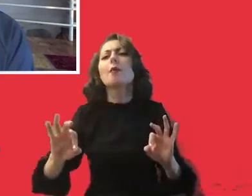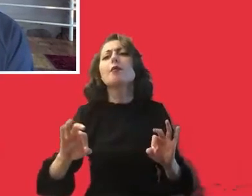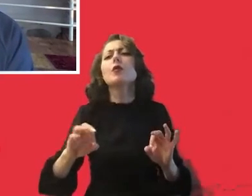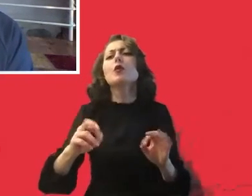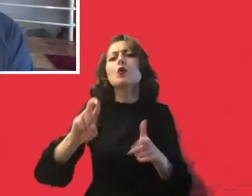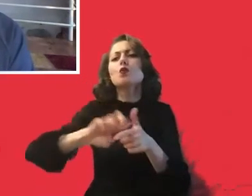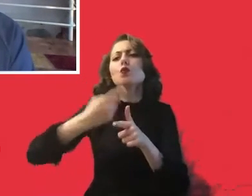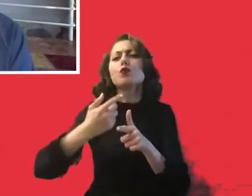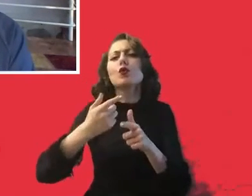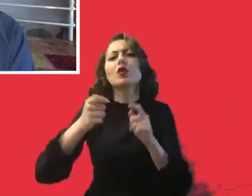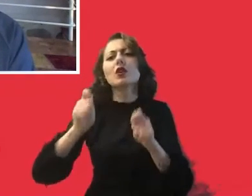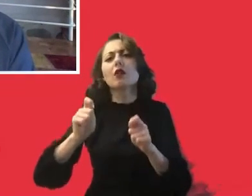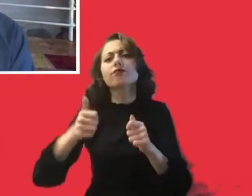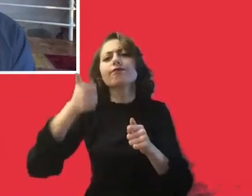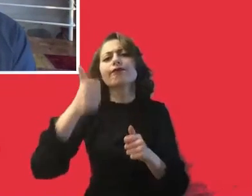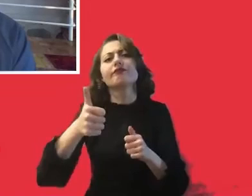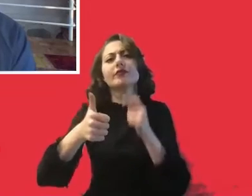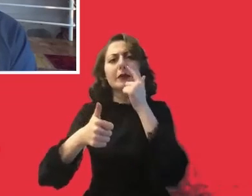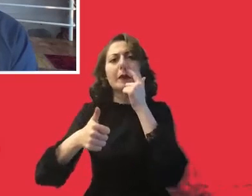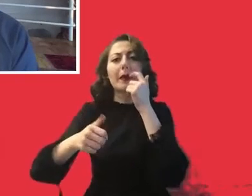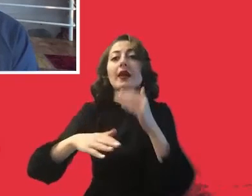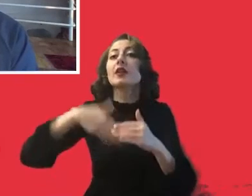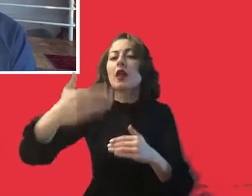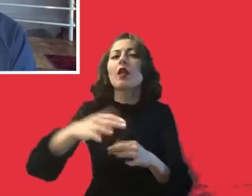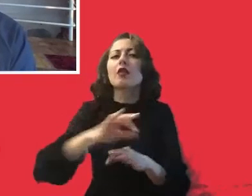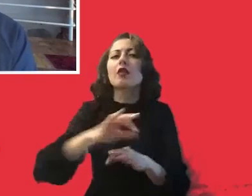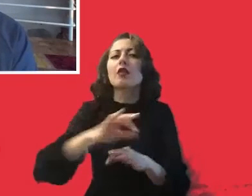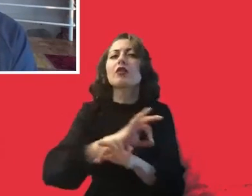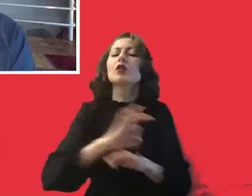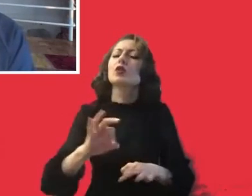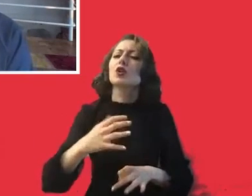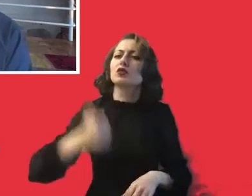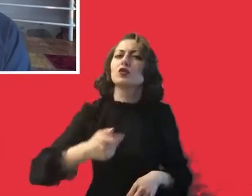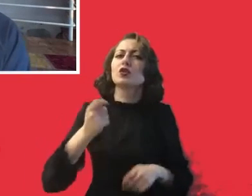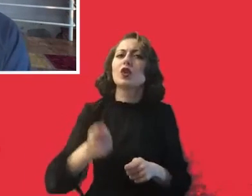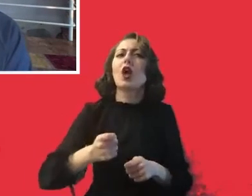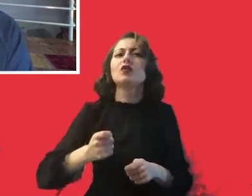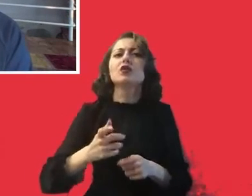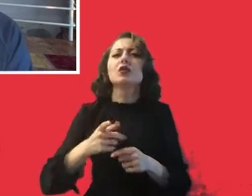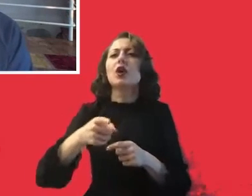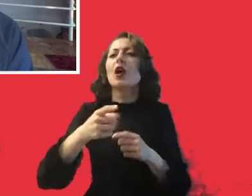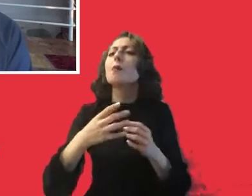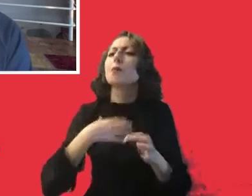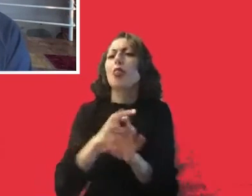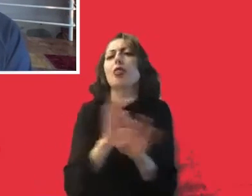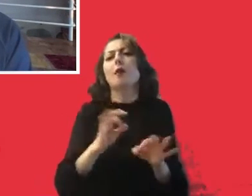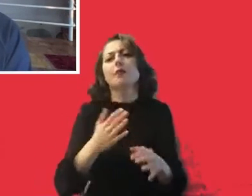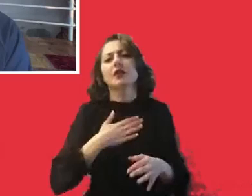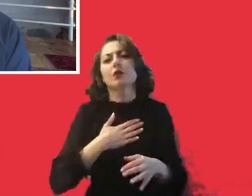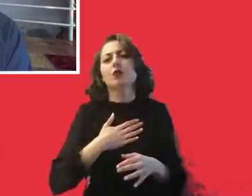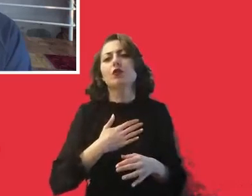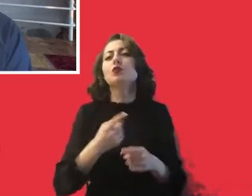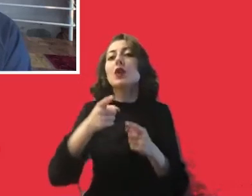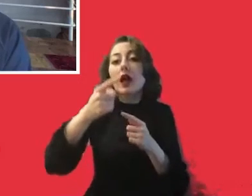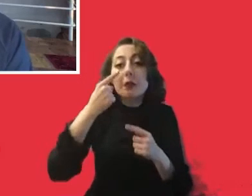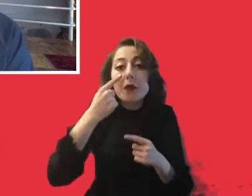making the projects to be feasible and doable, and at the same time, it is creating that dynamism. I think this is a sleeping